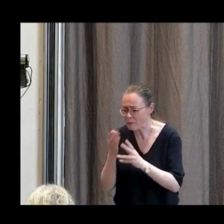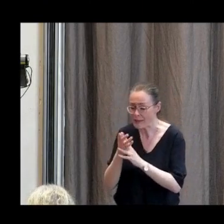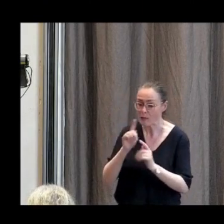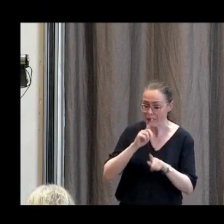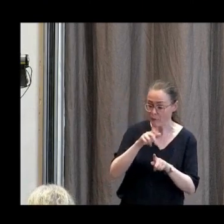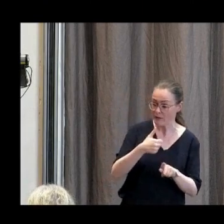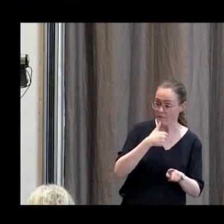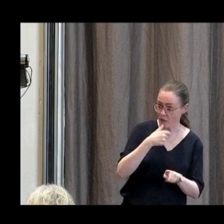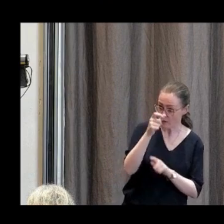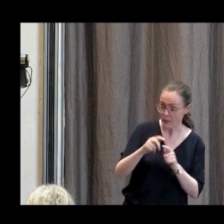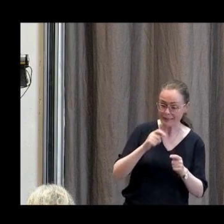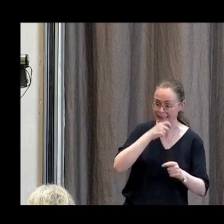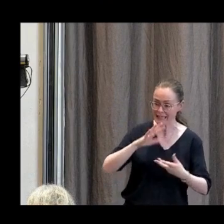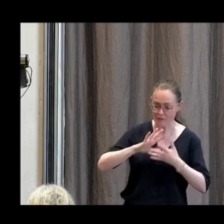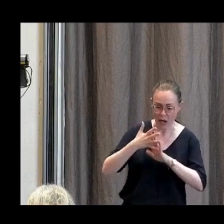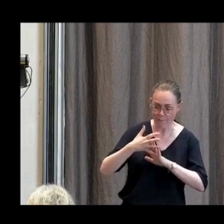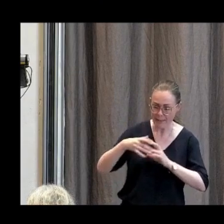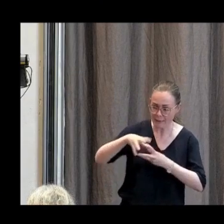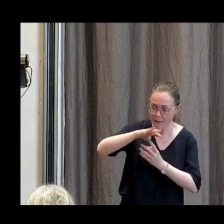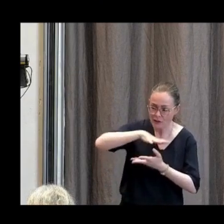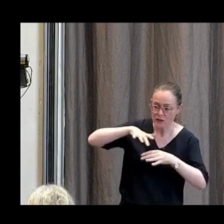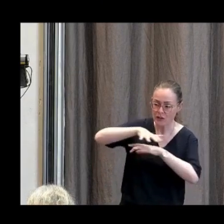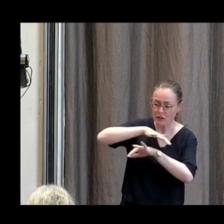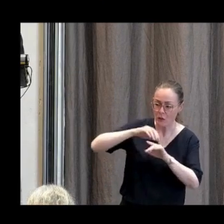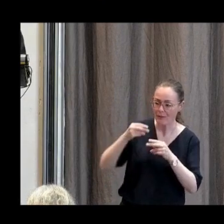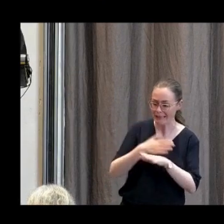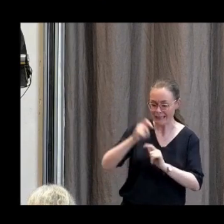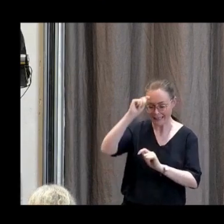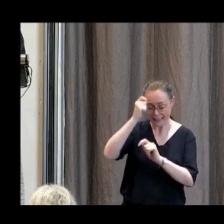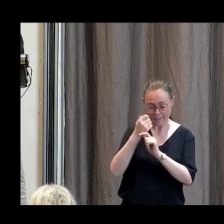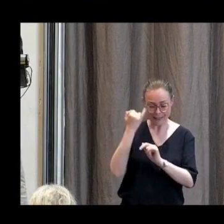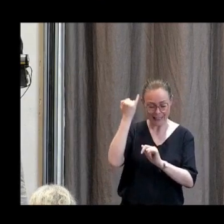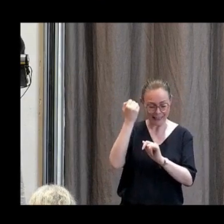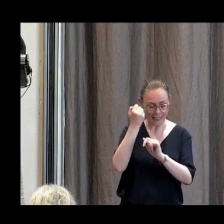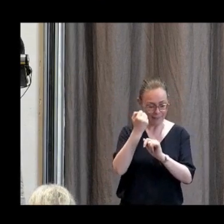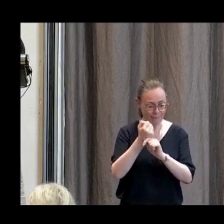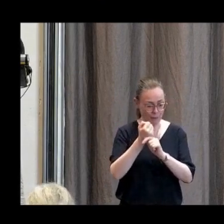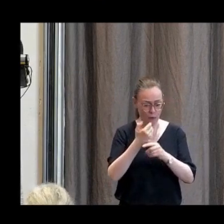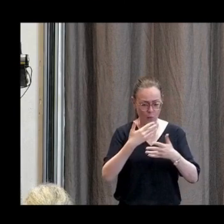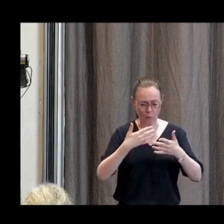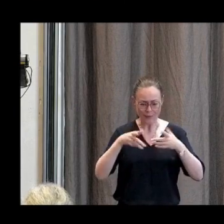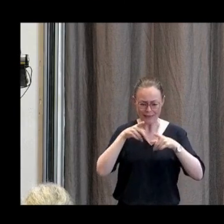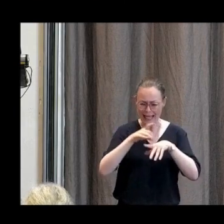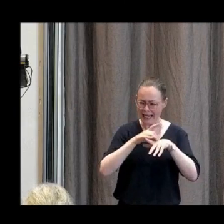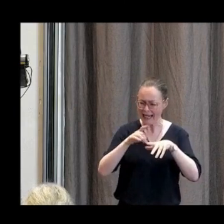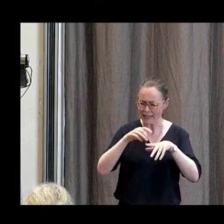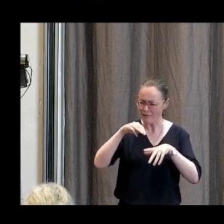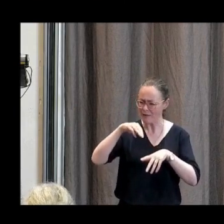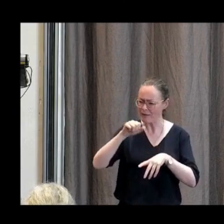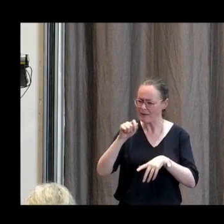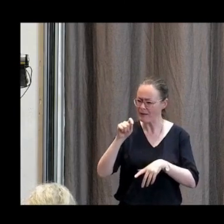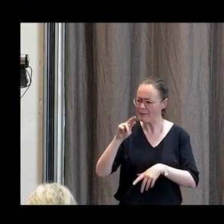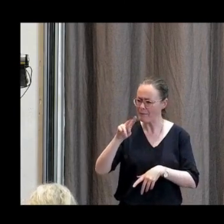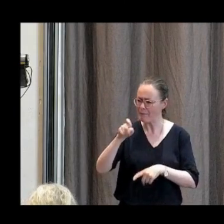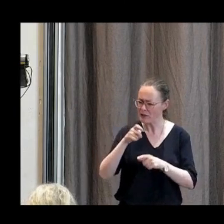to tell us it was a complex mixture and to start thinking about the idea of what this type of matrix can tell us